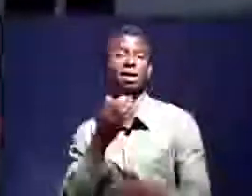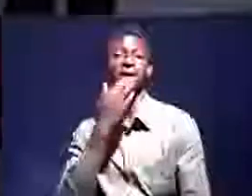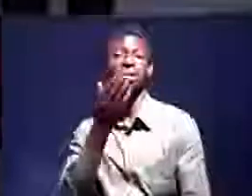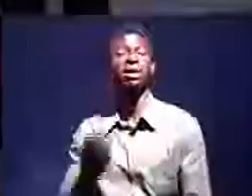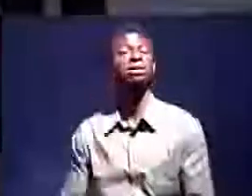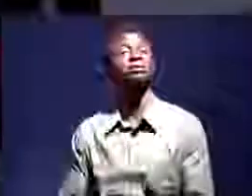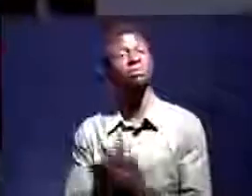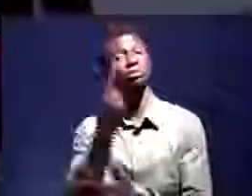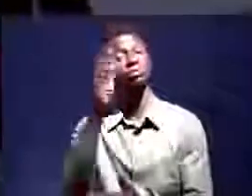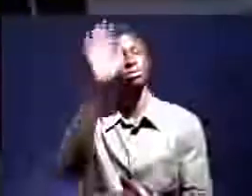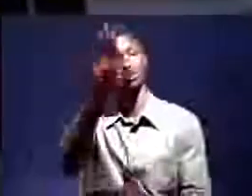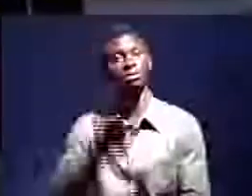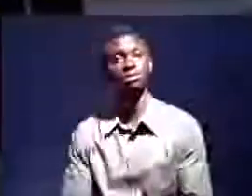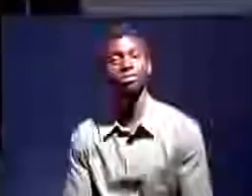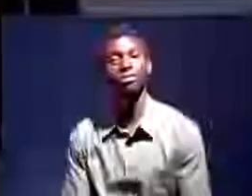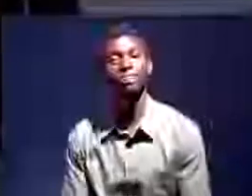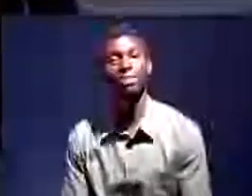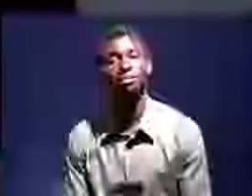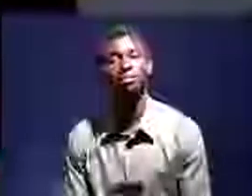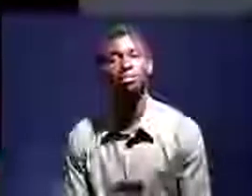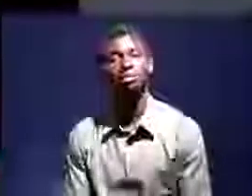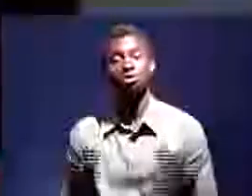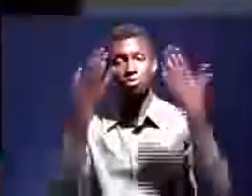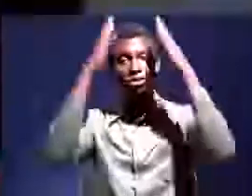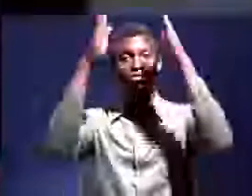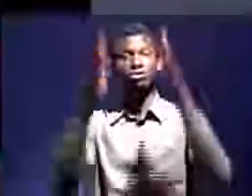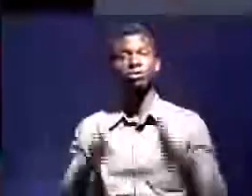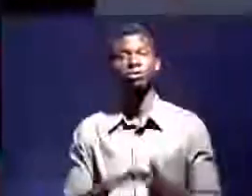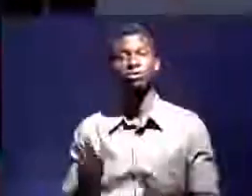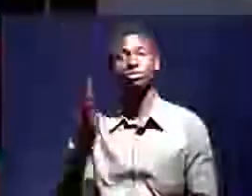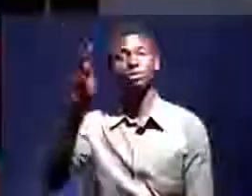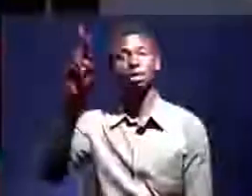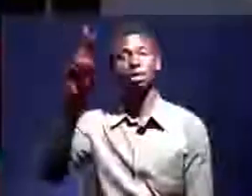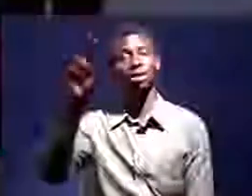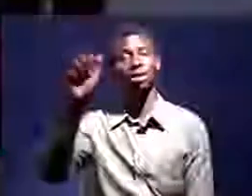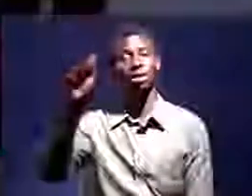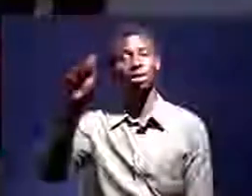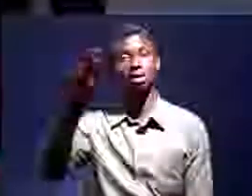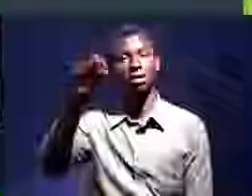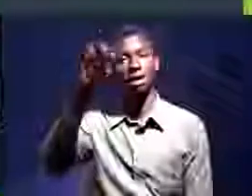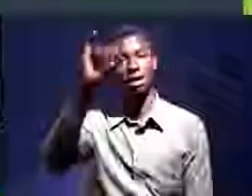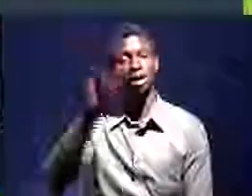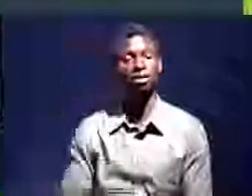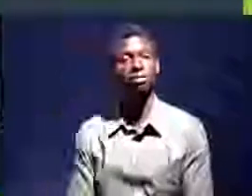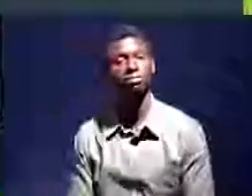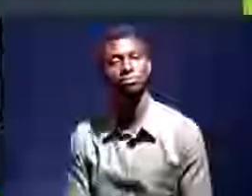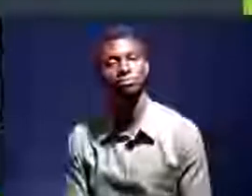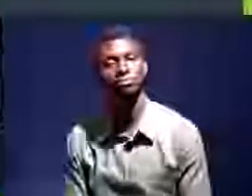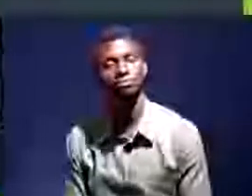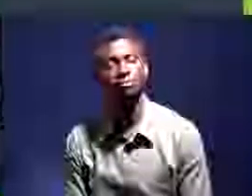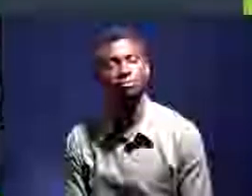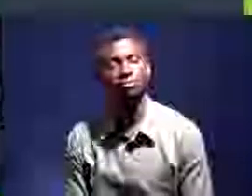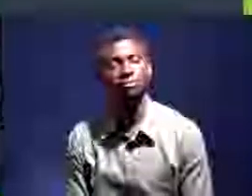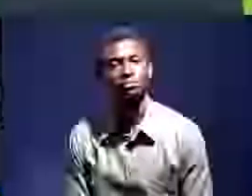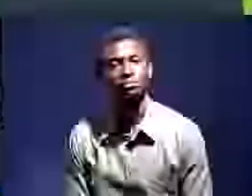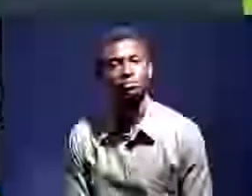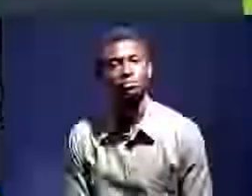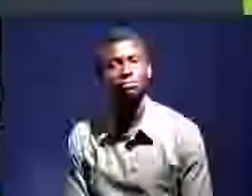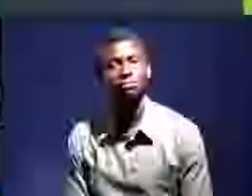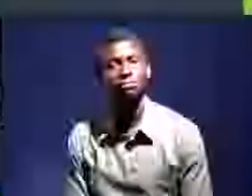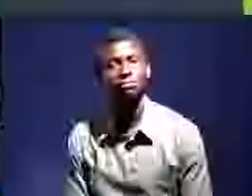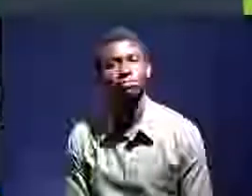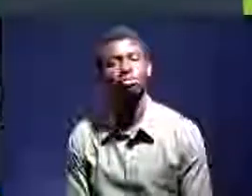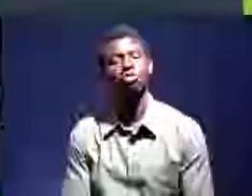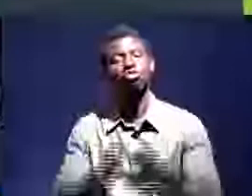cha Cam. At Dar es Salaam, the principal was so impressed with Mama Finley's health talks. Mkuu